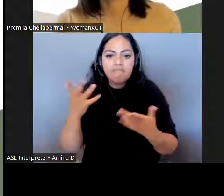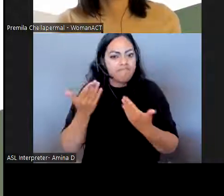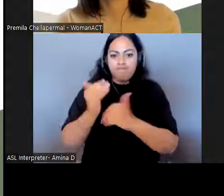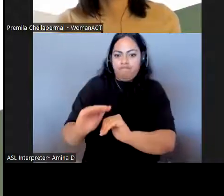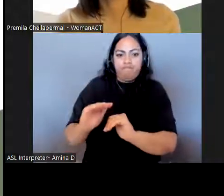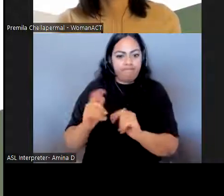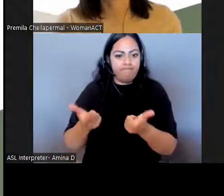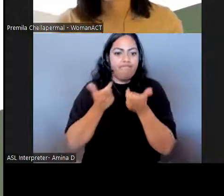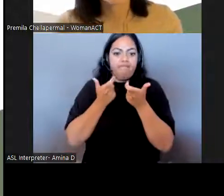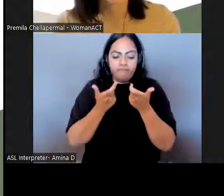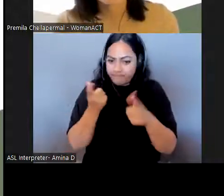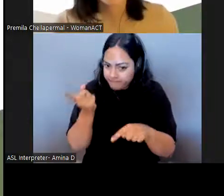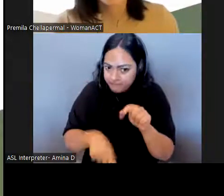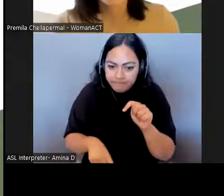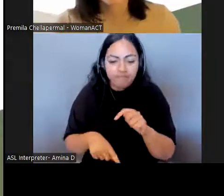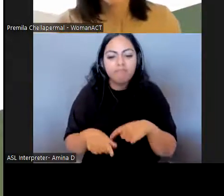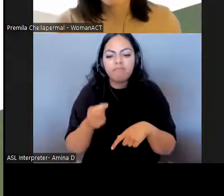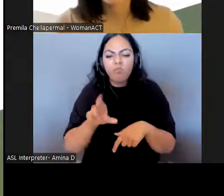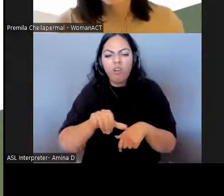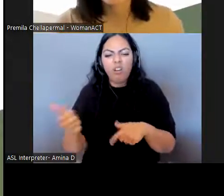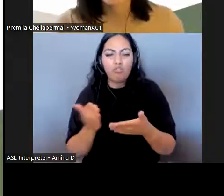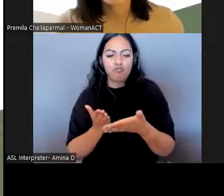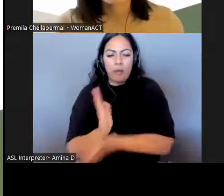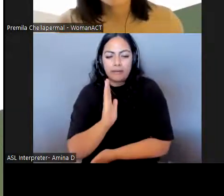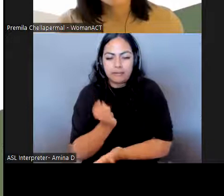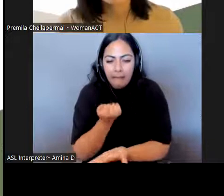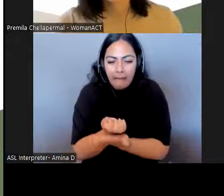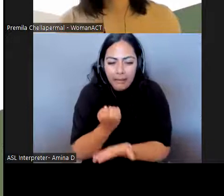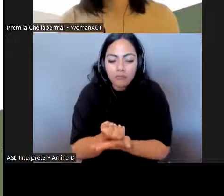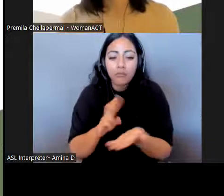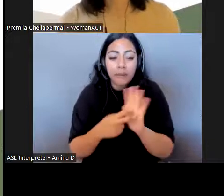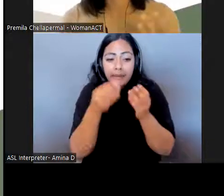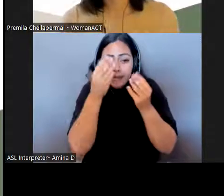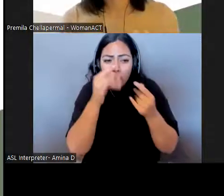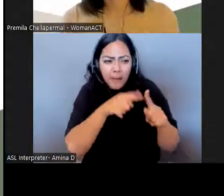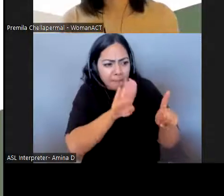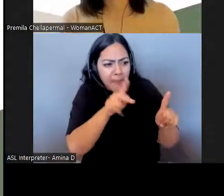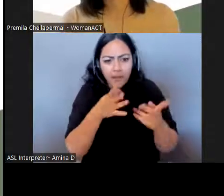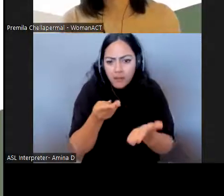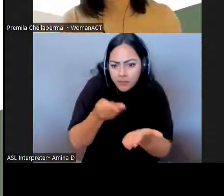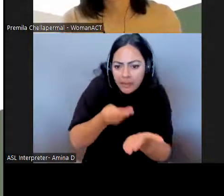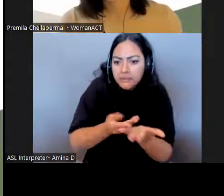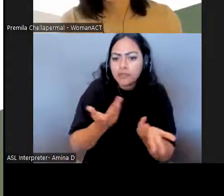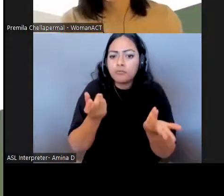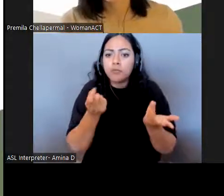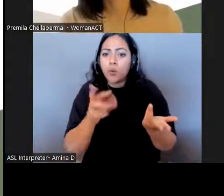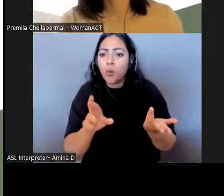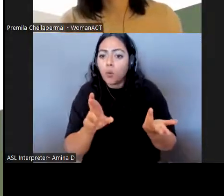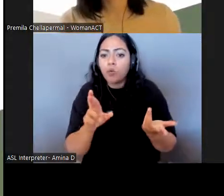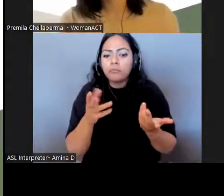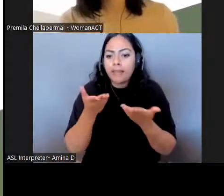having other economic rights such as information about their finances, or also like having access to